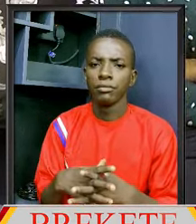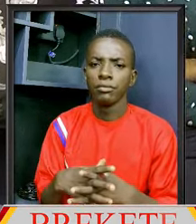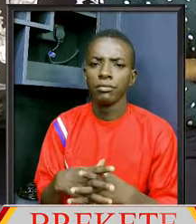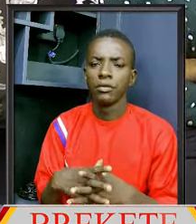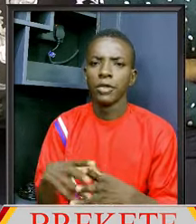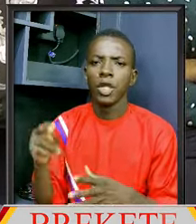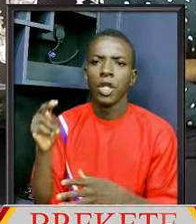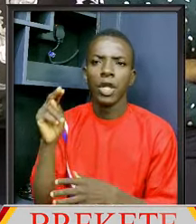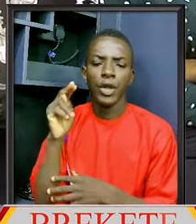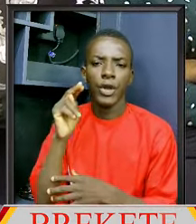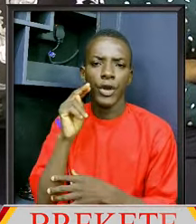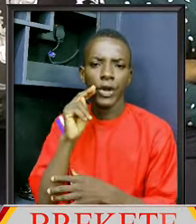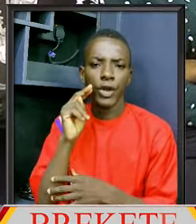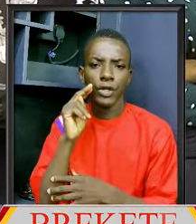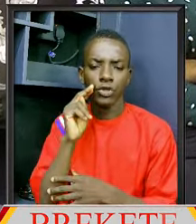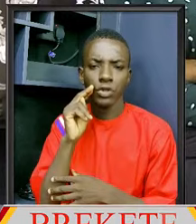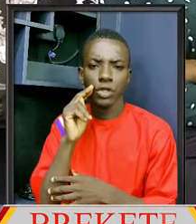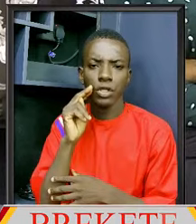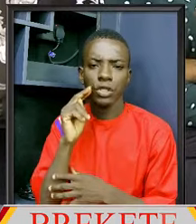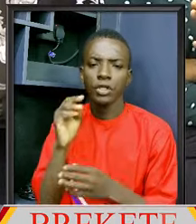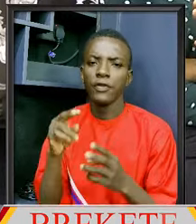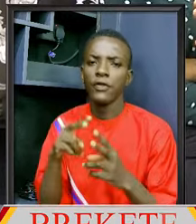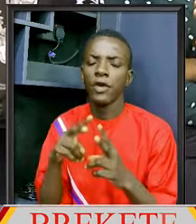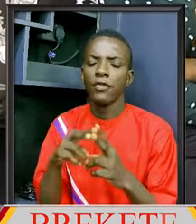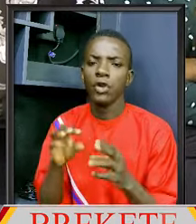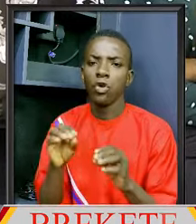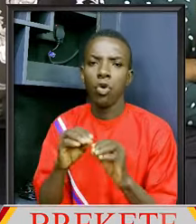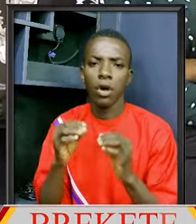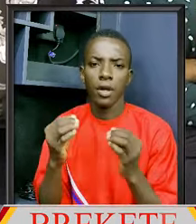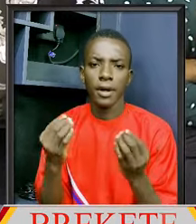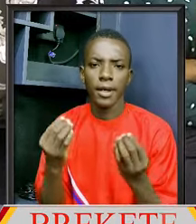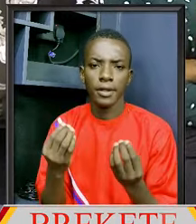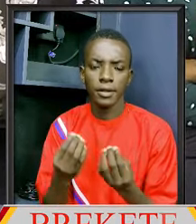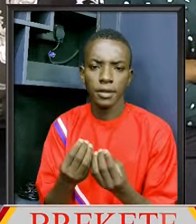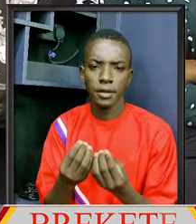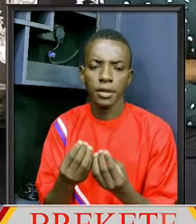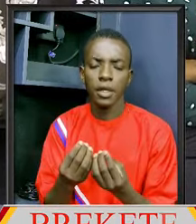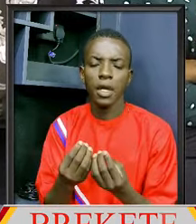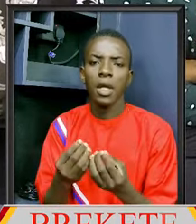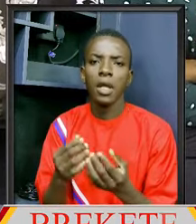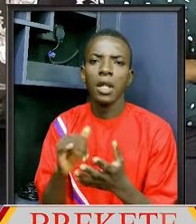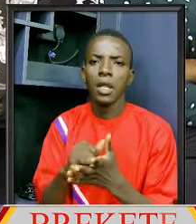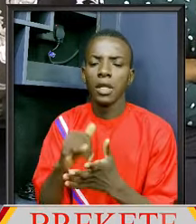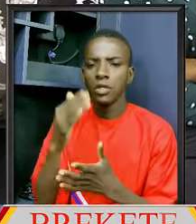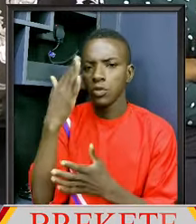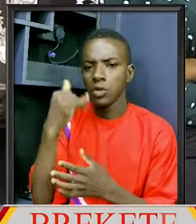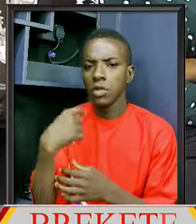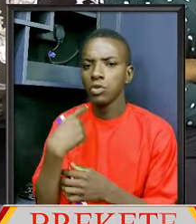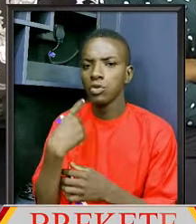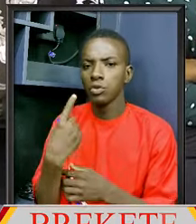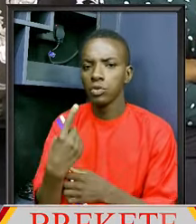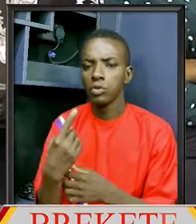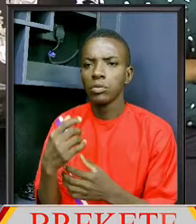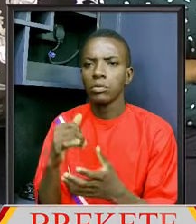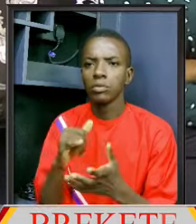So Nigeria is very organized. Now make we come talk,